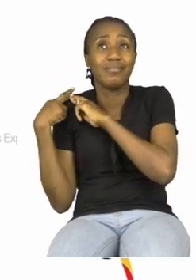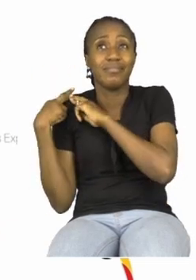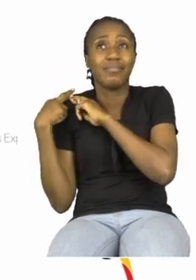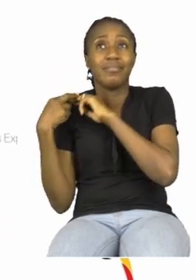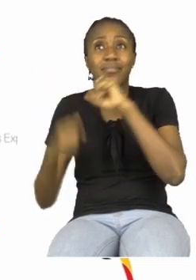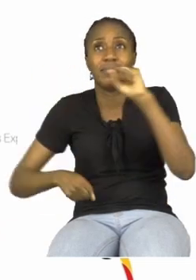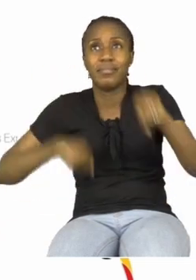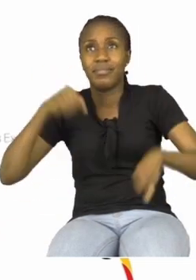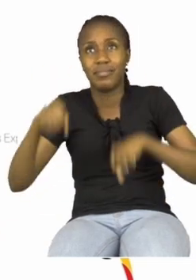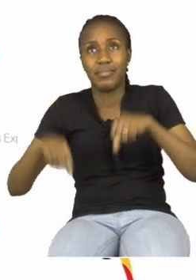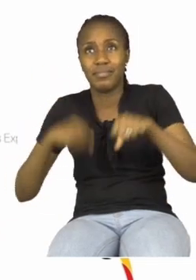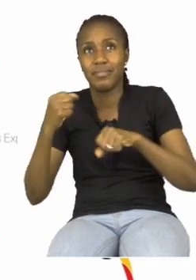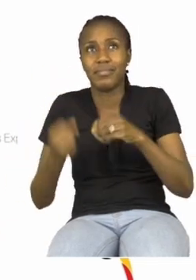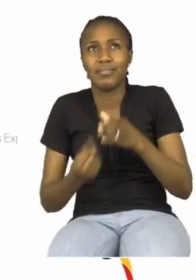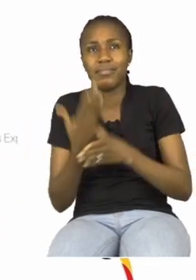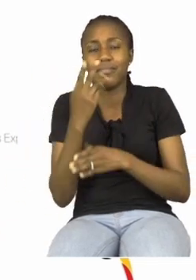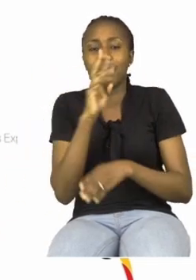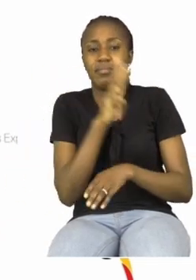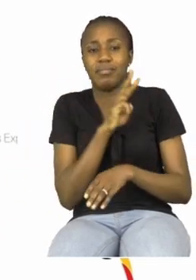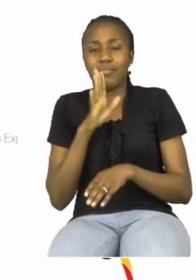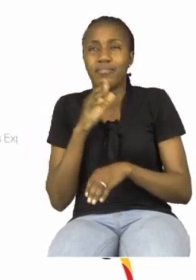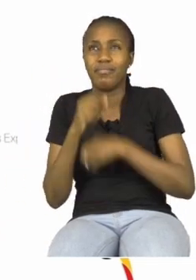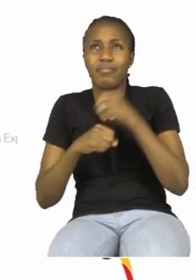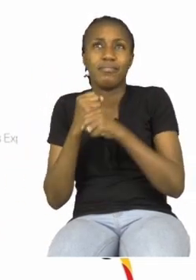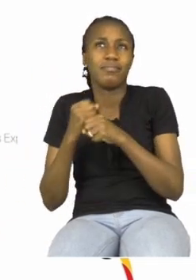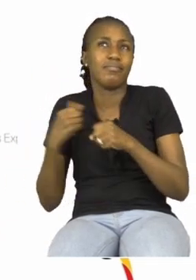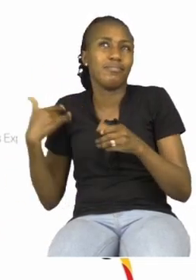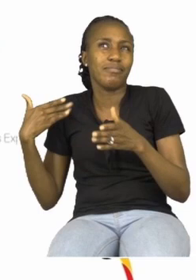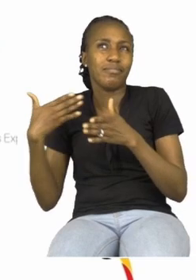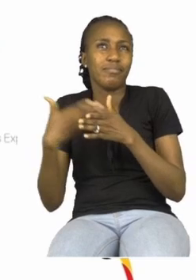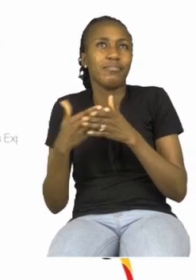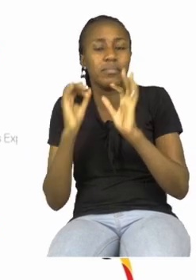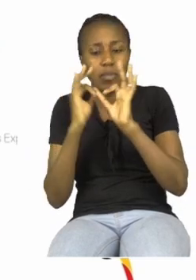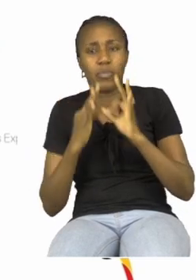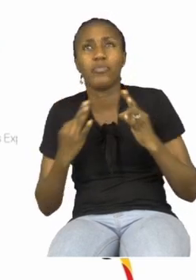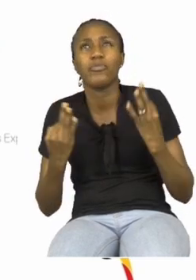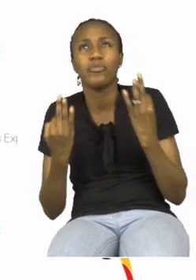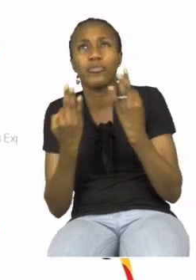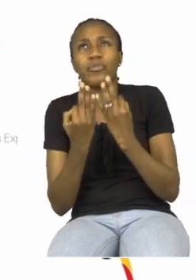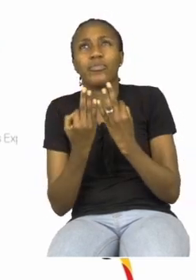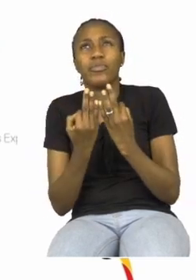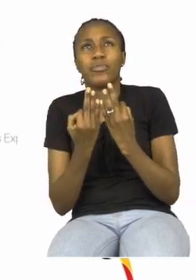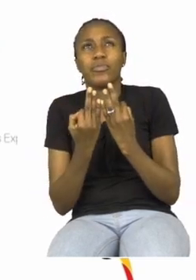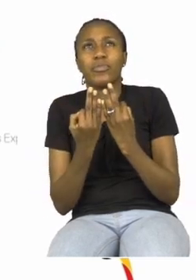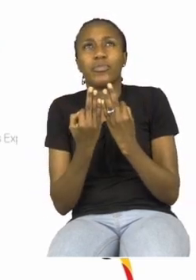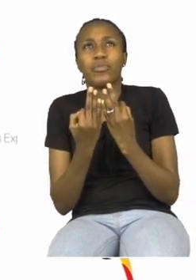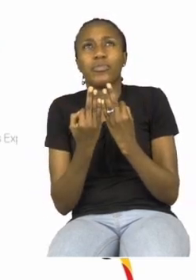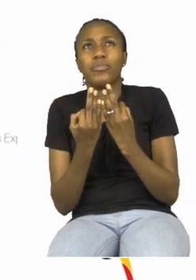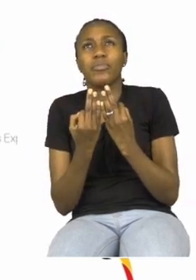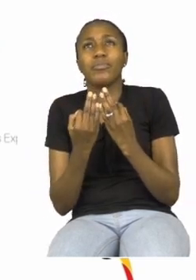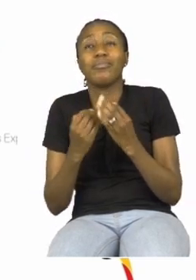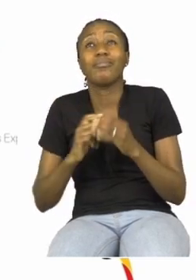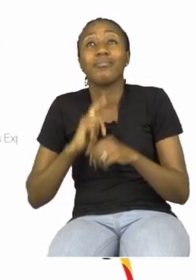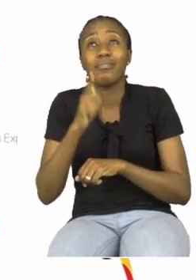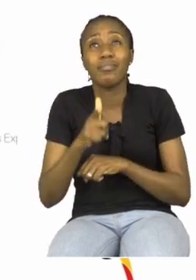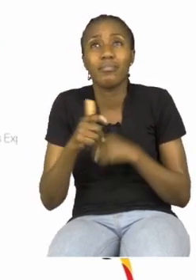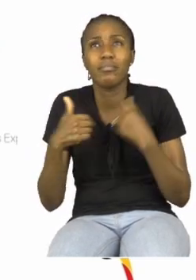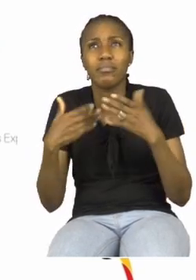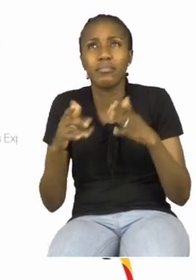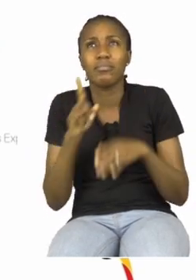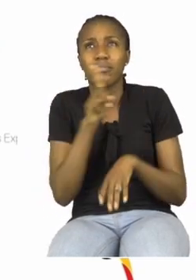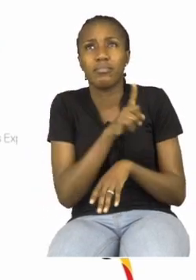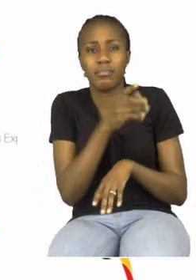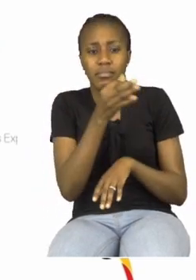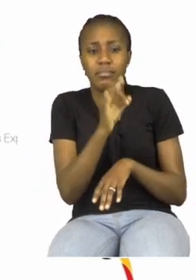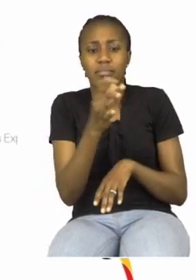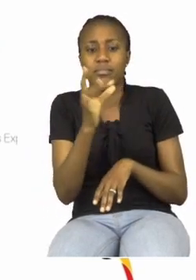Pedal Power 35 years ago. From a federation's perspective, the federation came to life a year later in